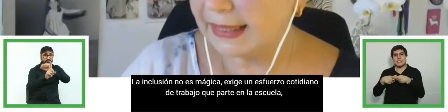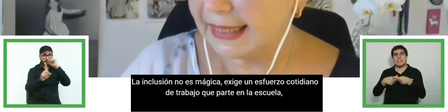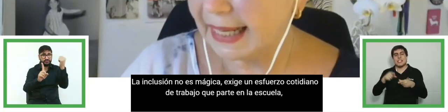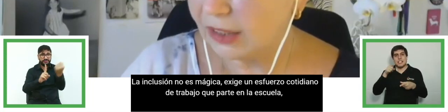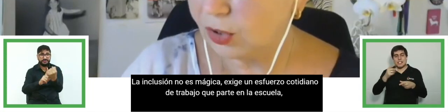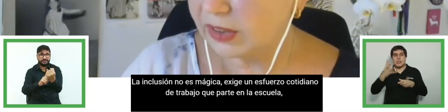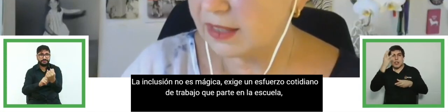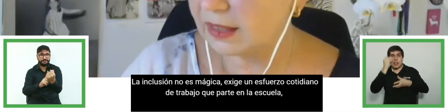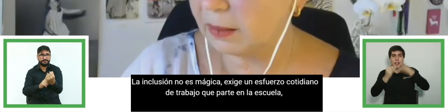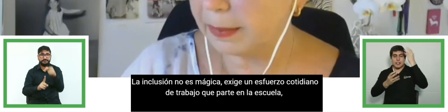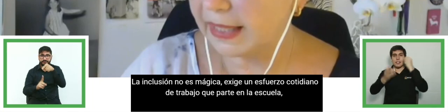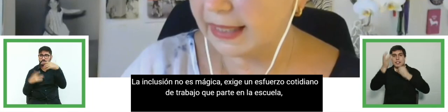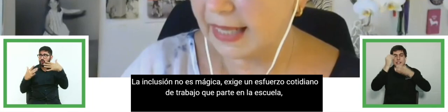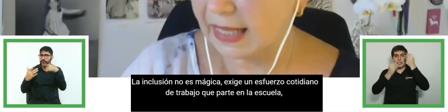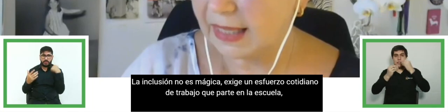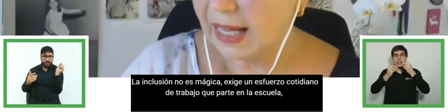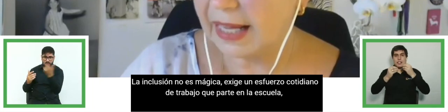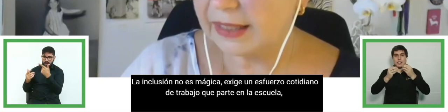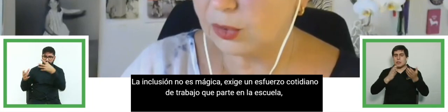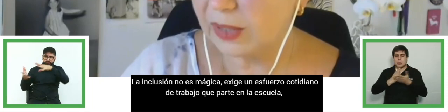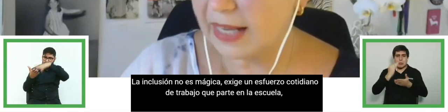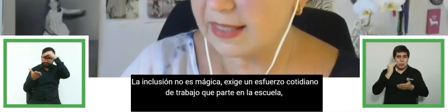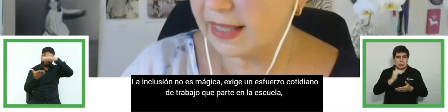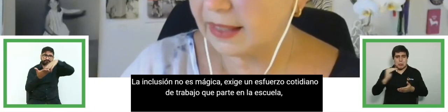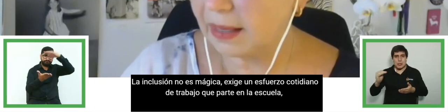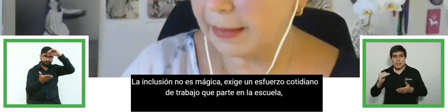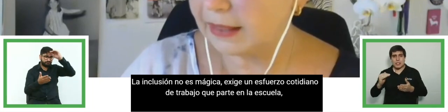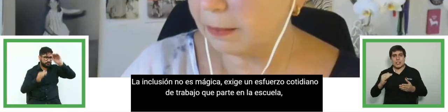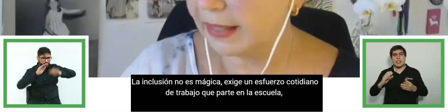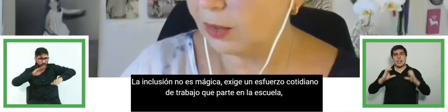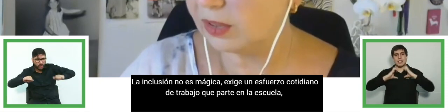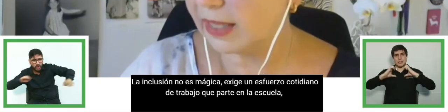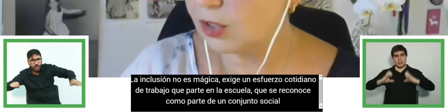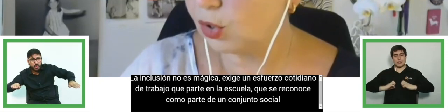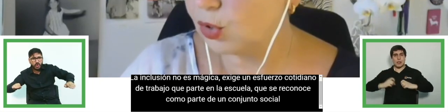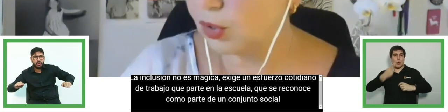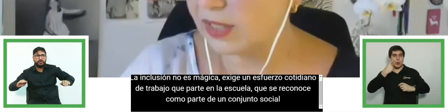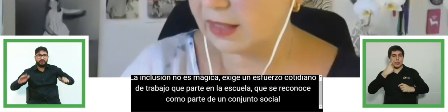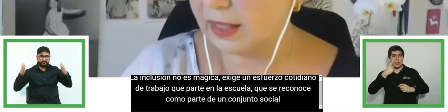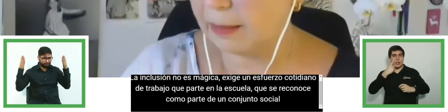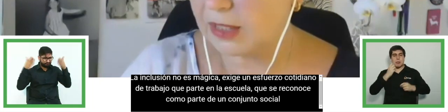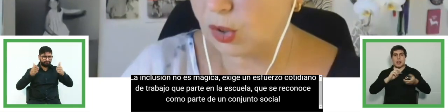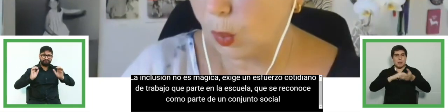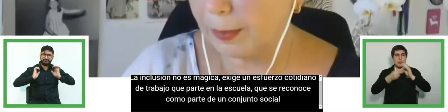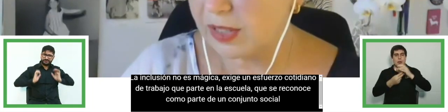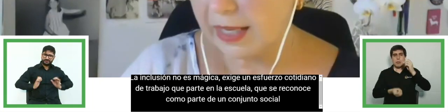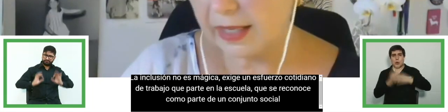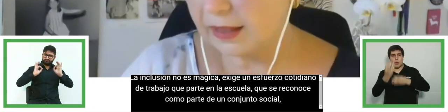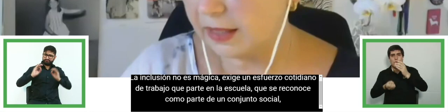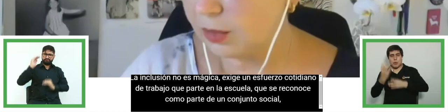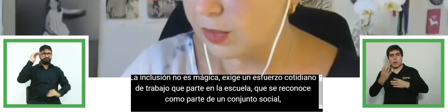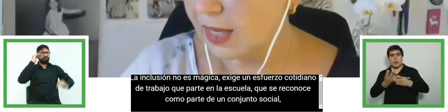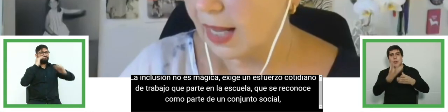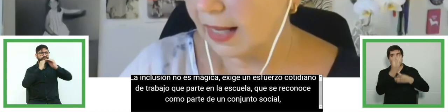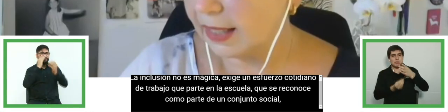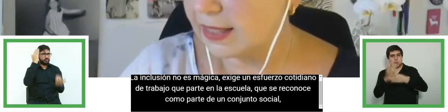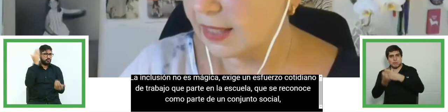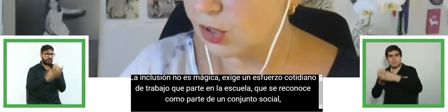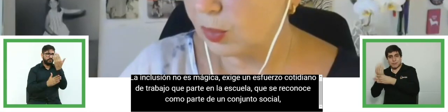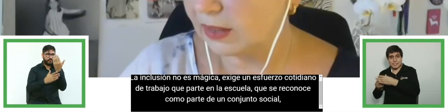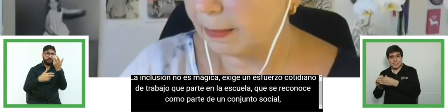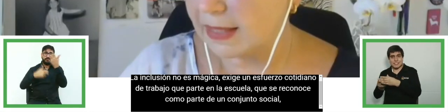place where they will be working coordinated to find solutions for those who were